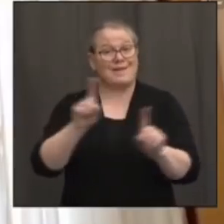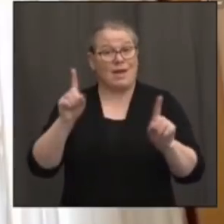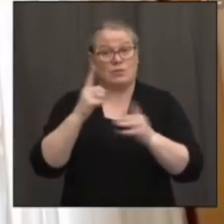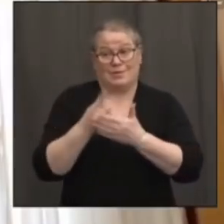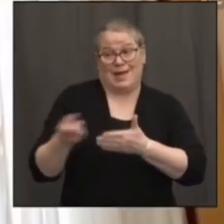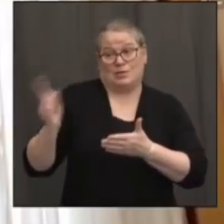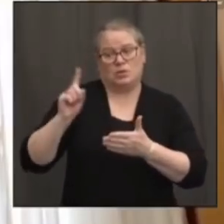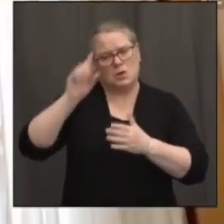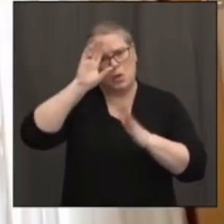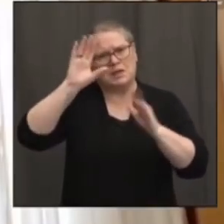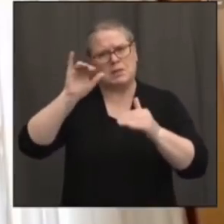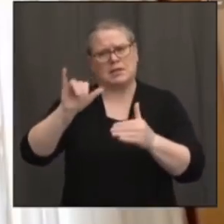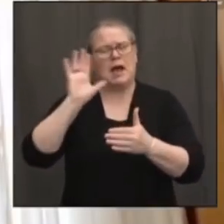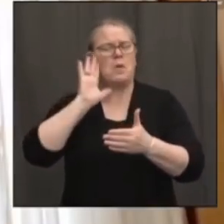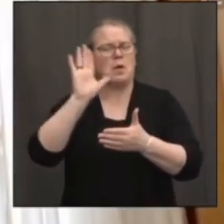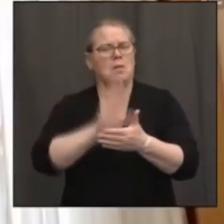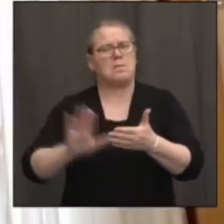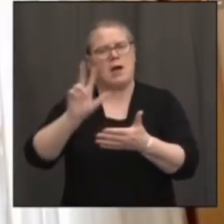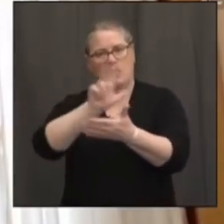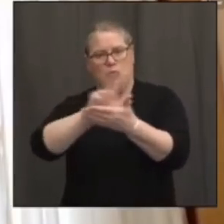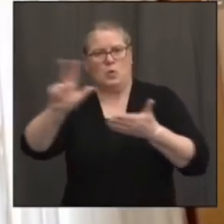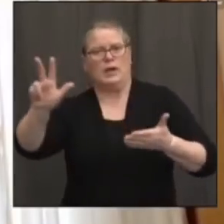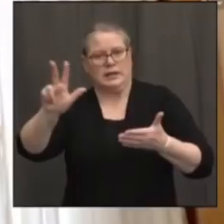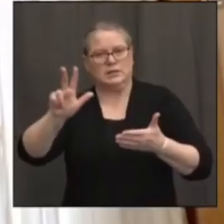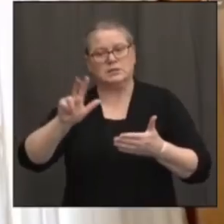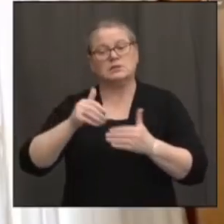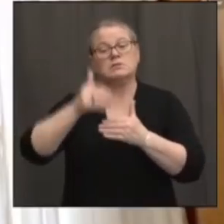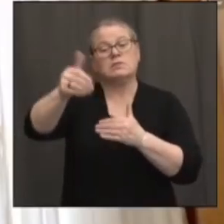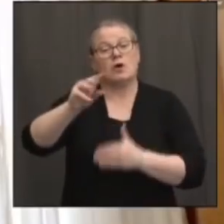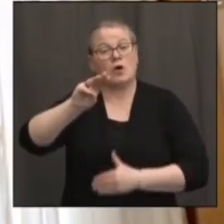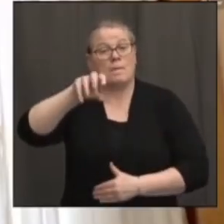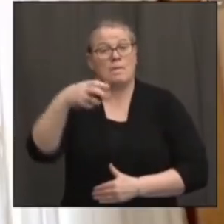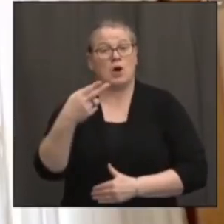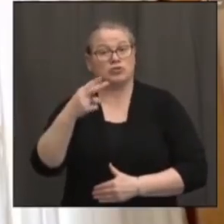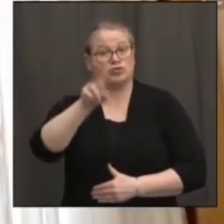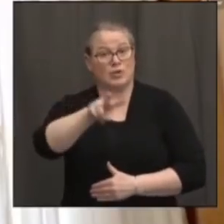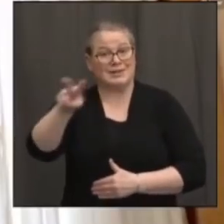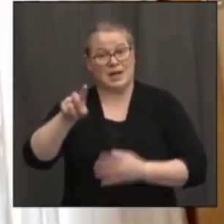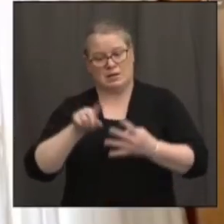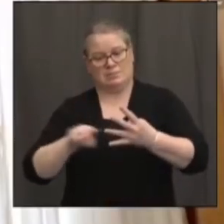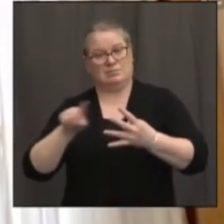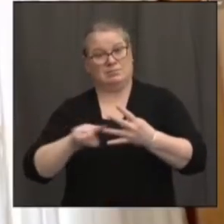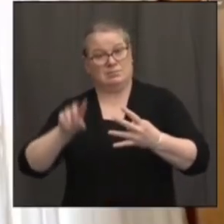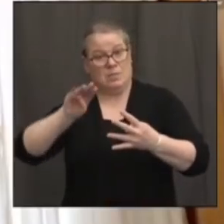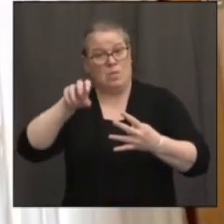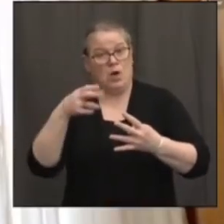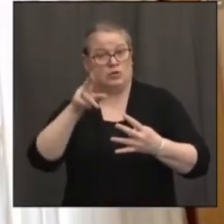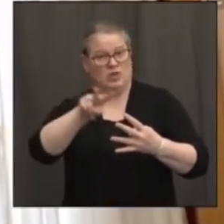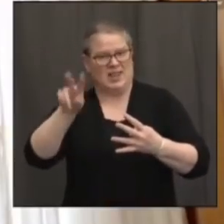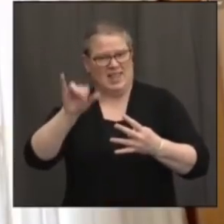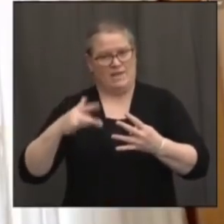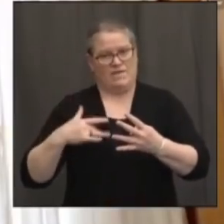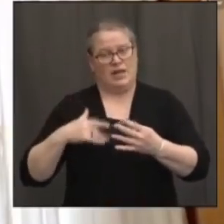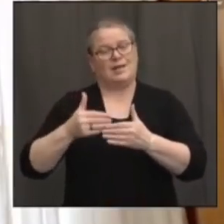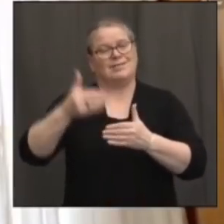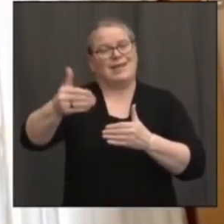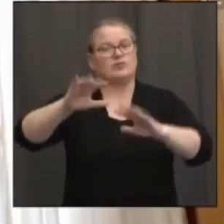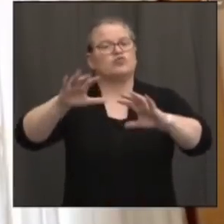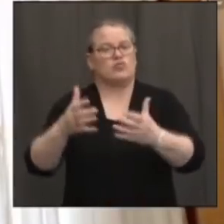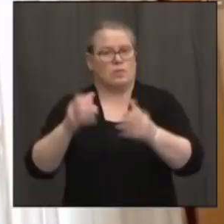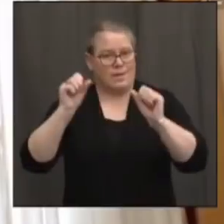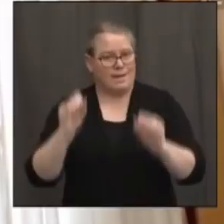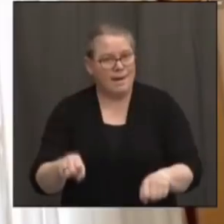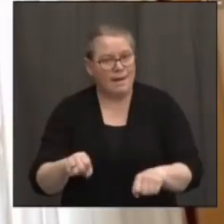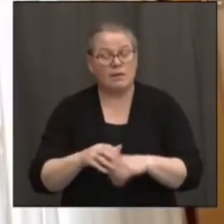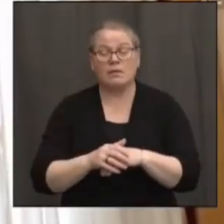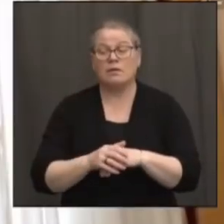on March 22nd is when we expect to move forward to the next phase. Based on the supply of vaccine that we're receiving, the number of people eligible who have